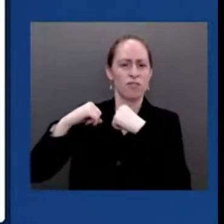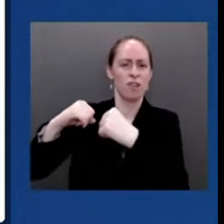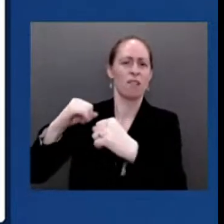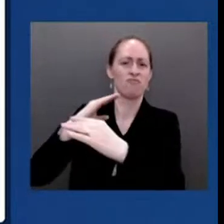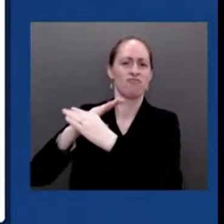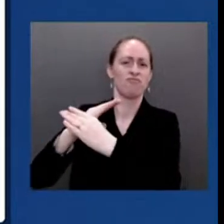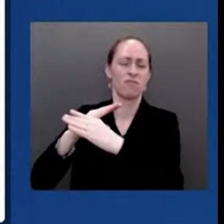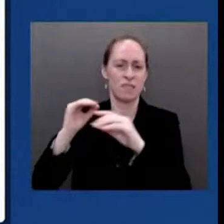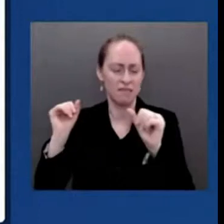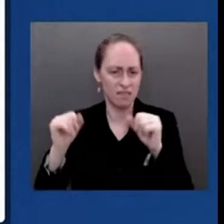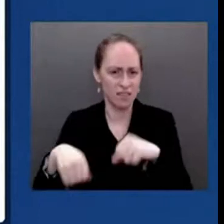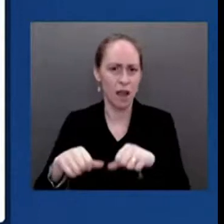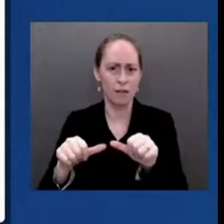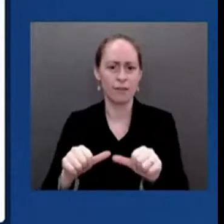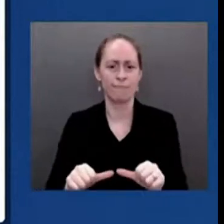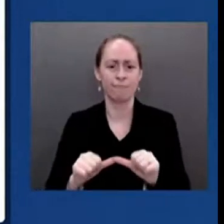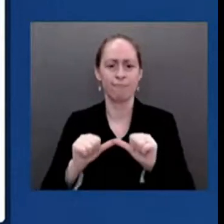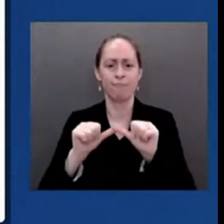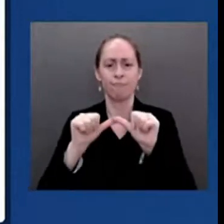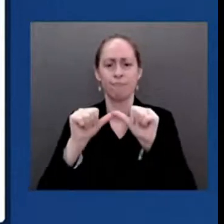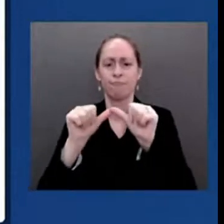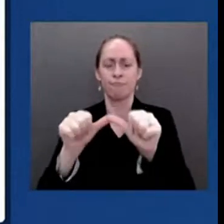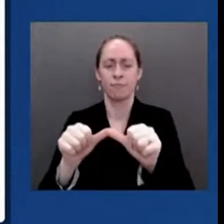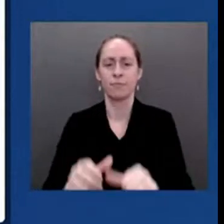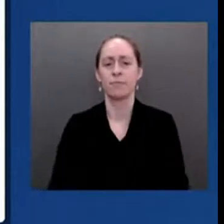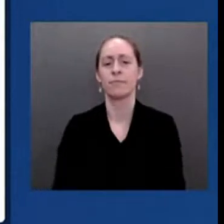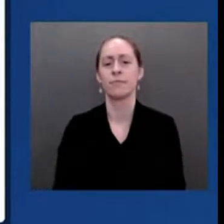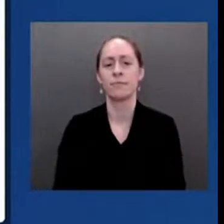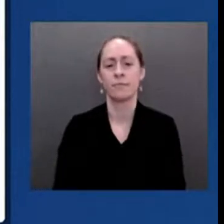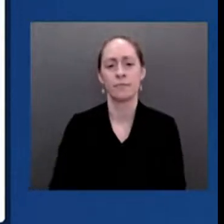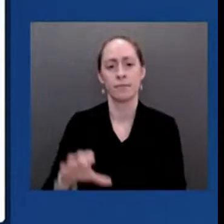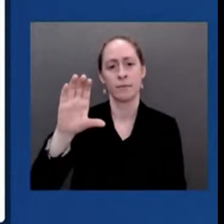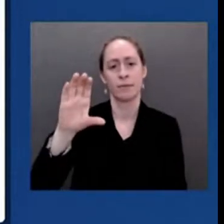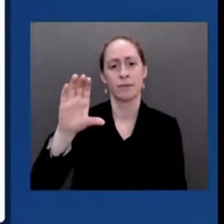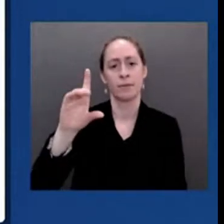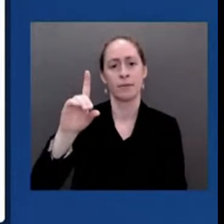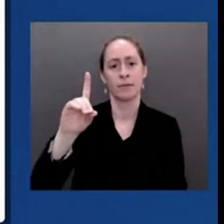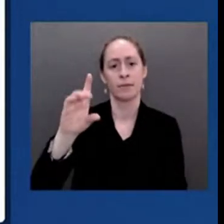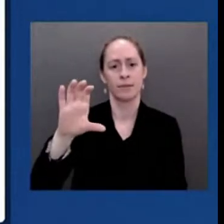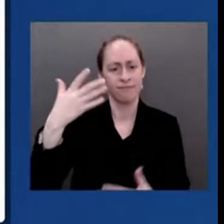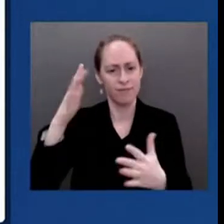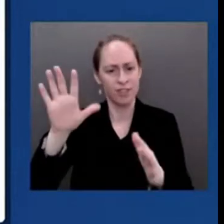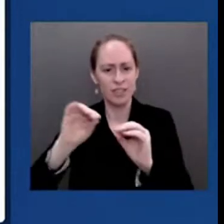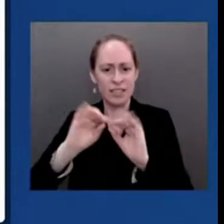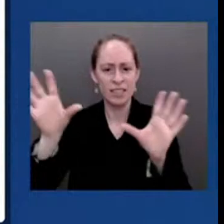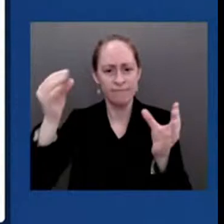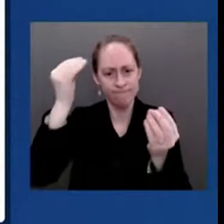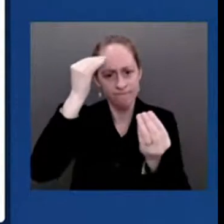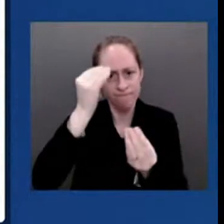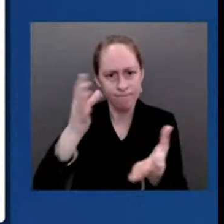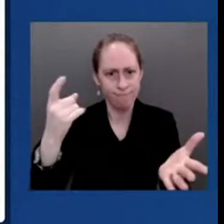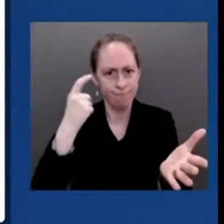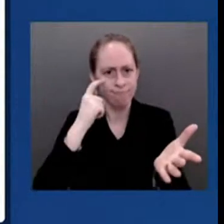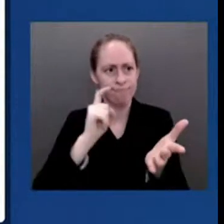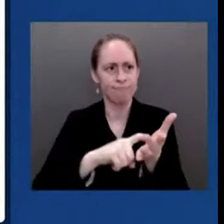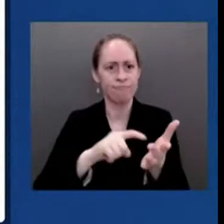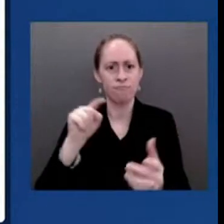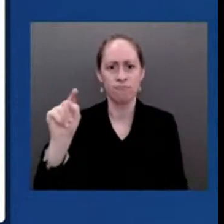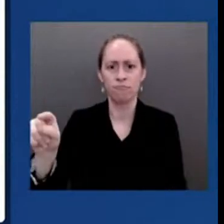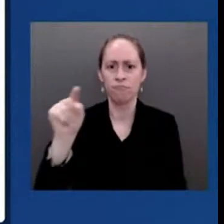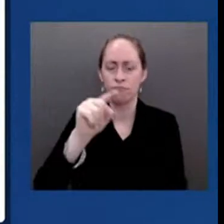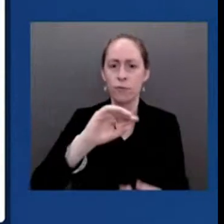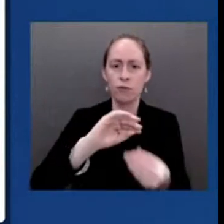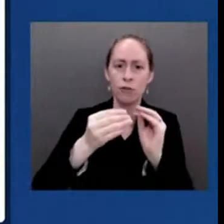the risk of hospitalization and death for people who received a booster dose, we can see that on the